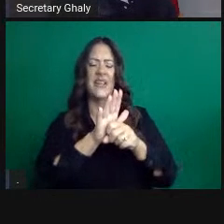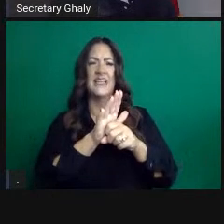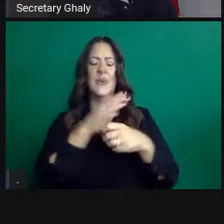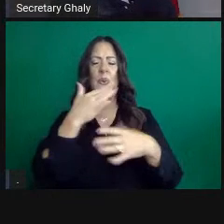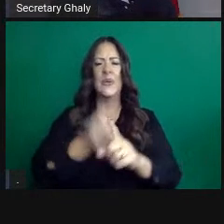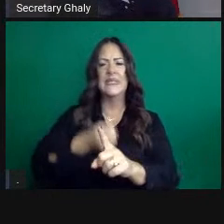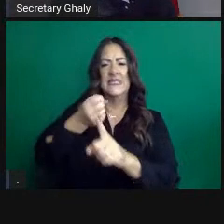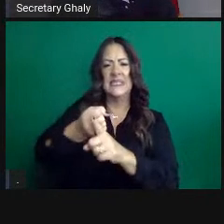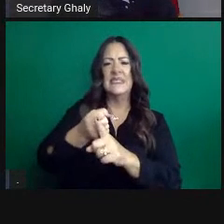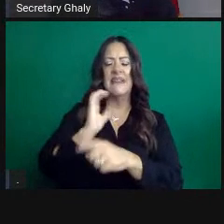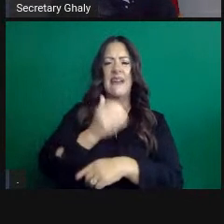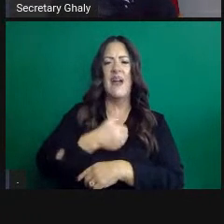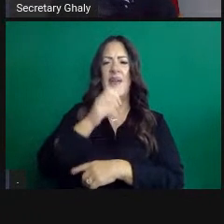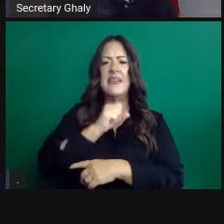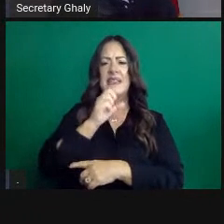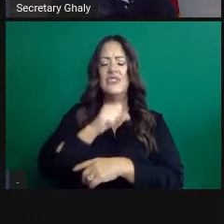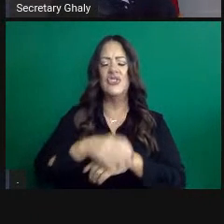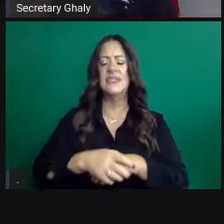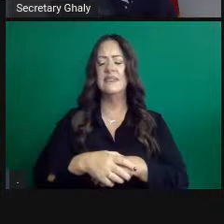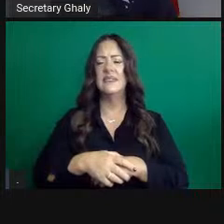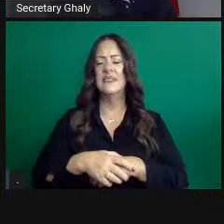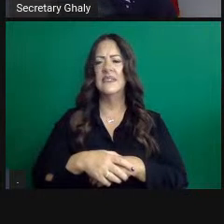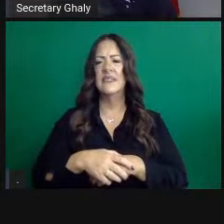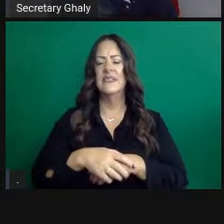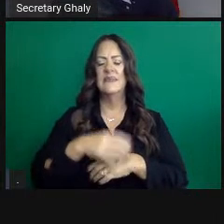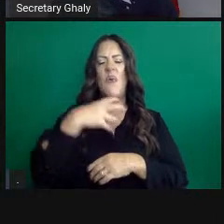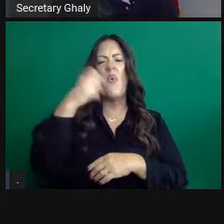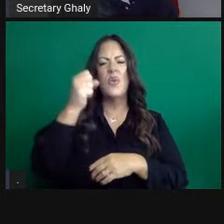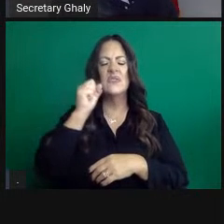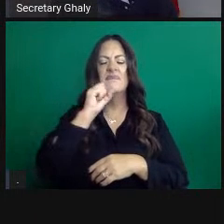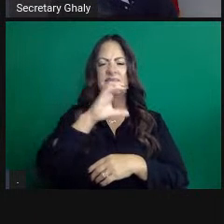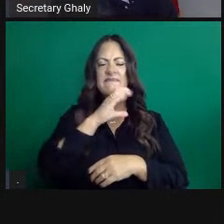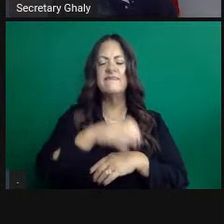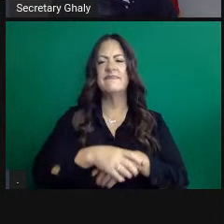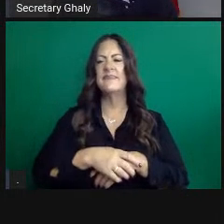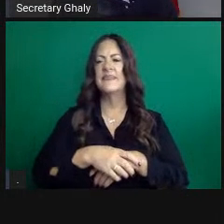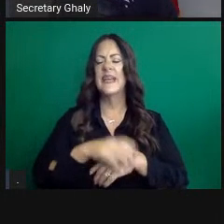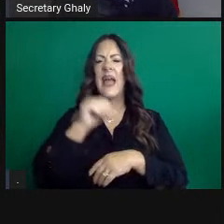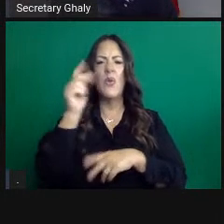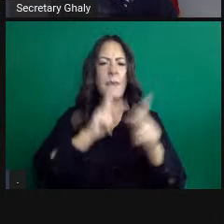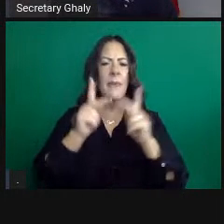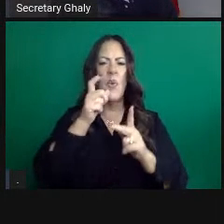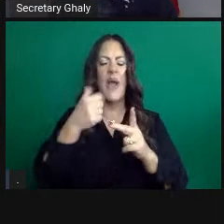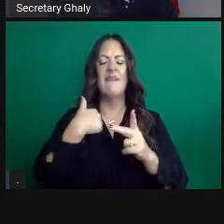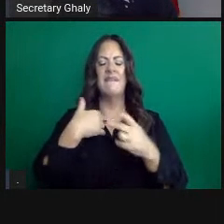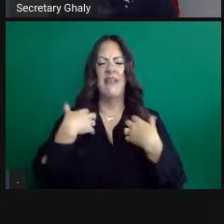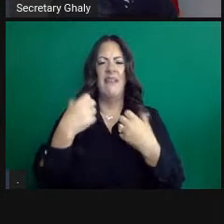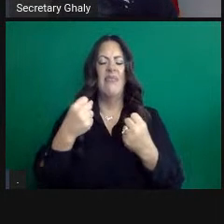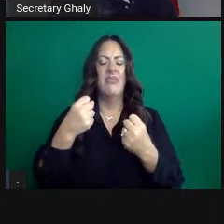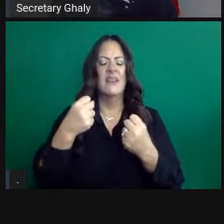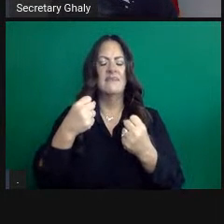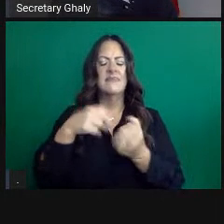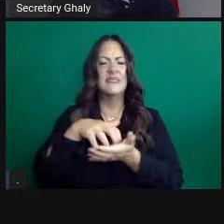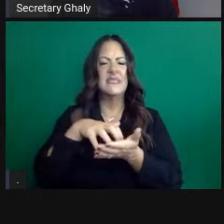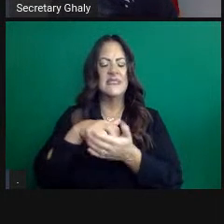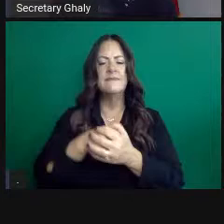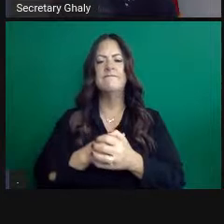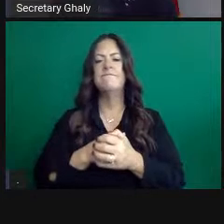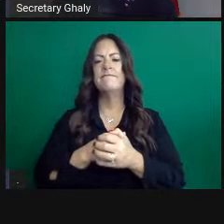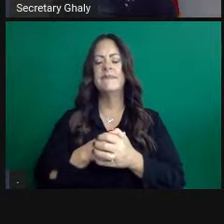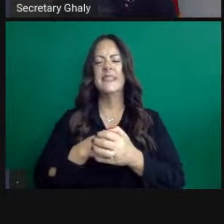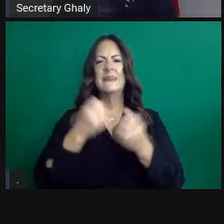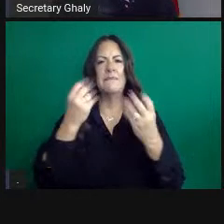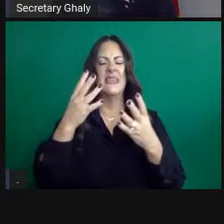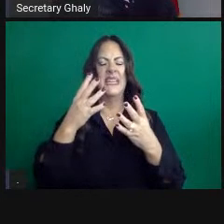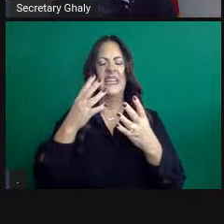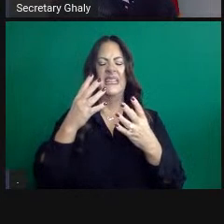pandemic altogether, but also this moment of incredible surge in the cases across parts of California rising, and many